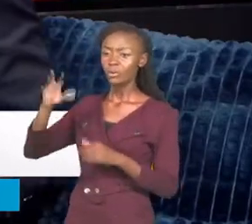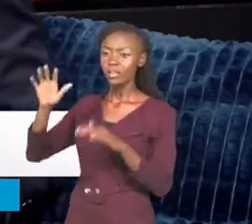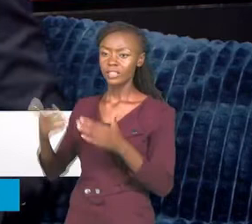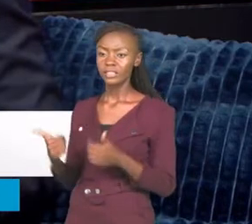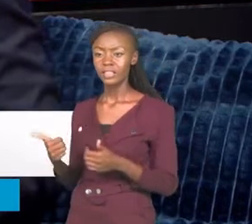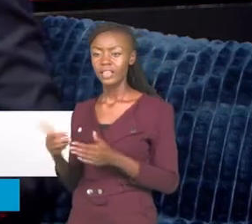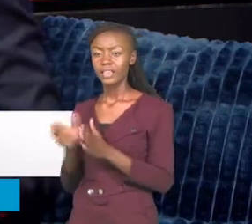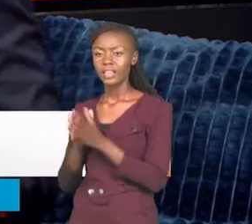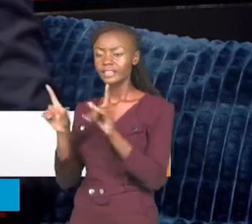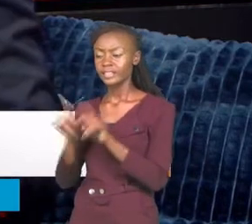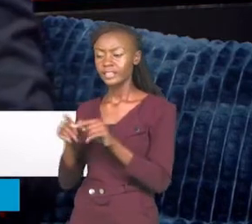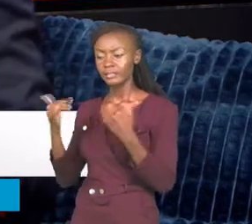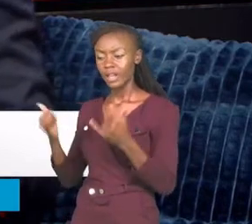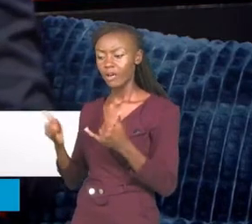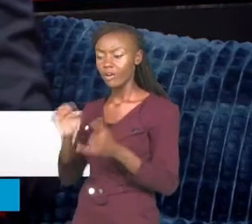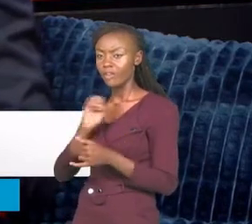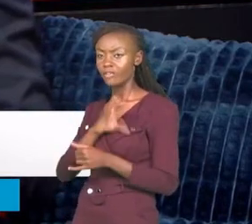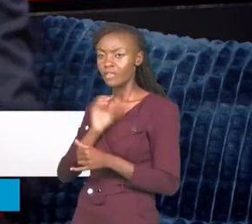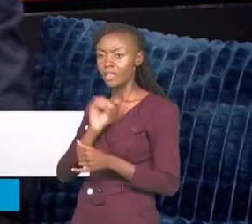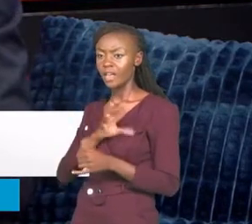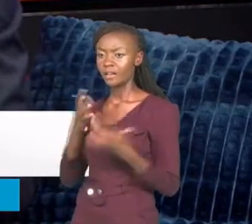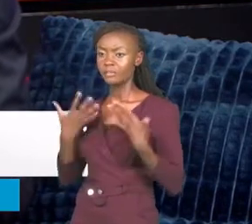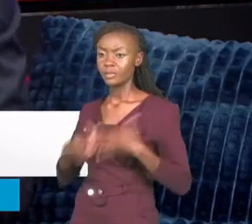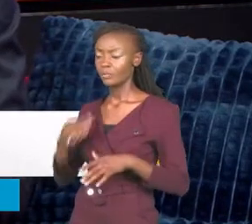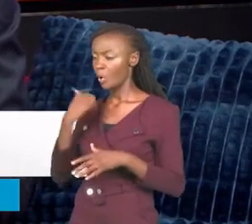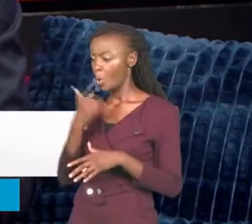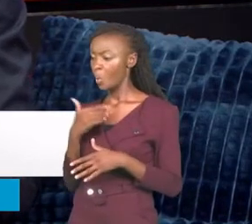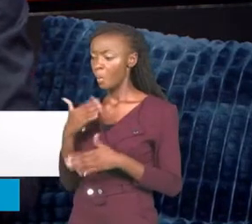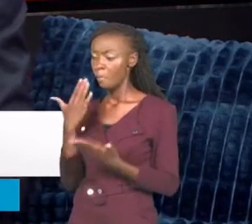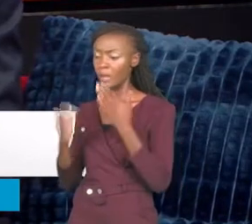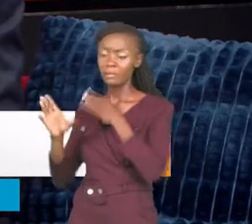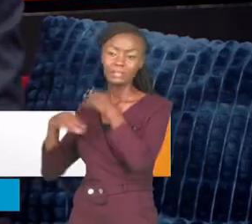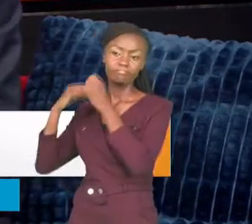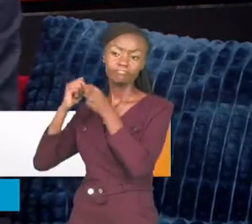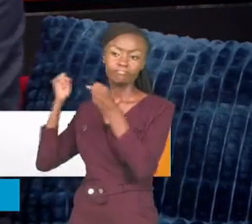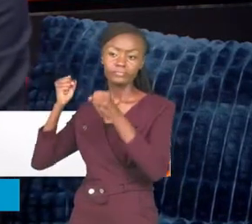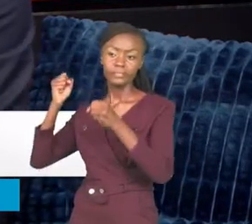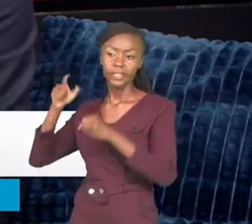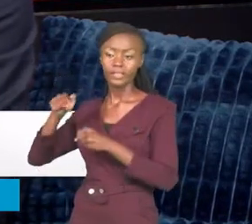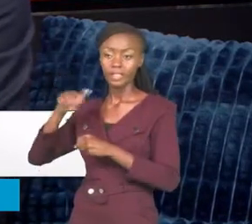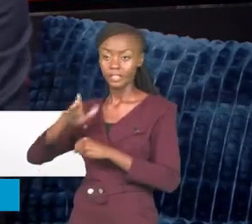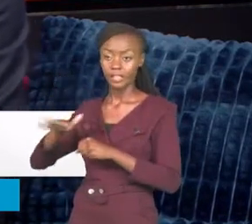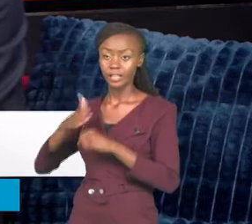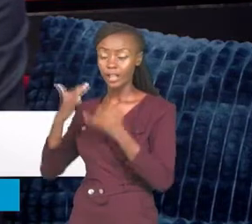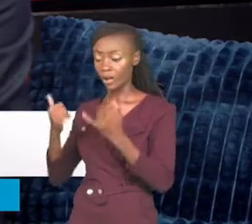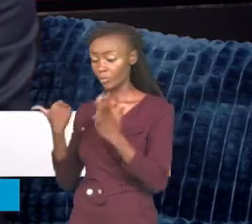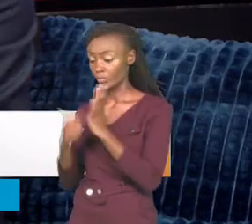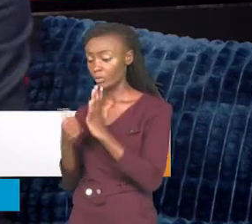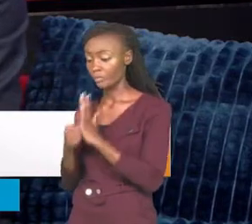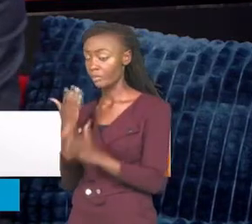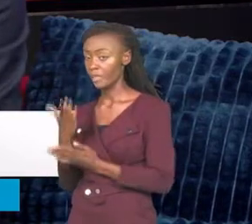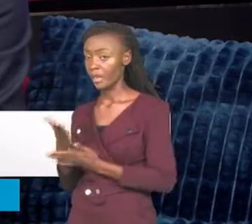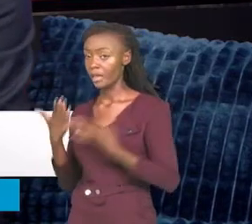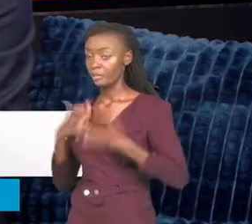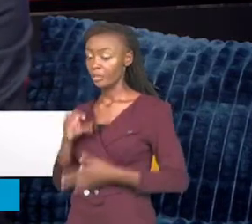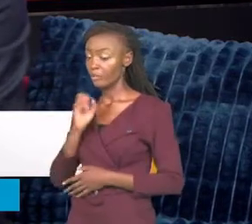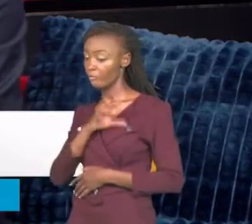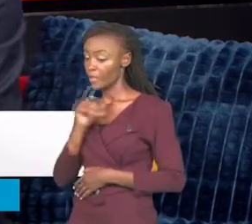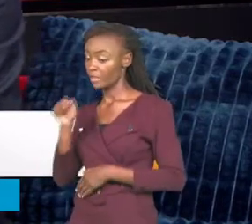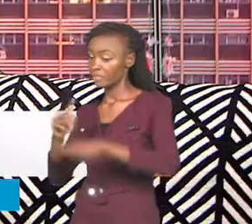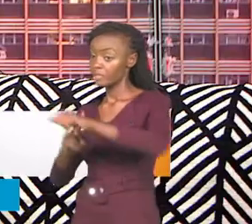this fear of people now being kind of even murdered in those flyovers at night. Now, that's the problem. People fear those